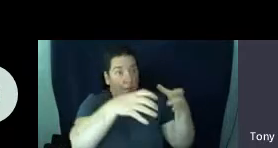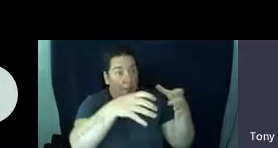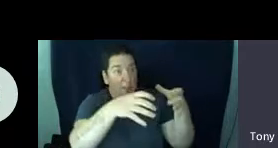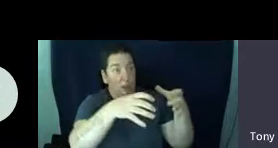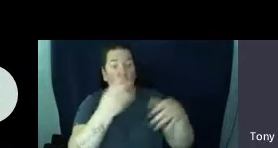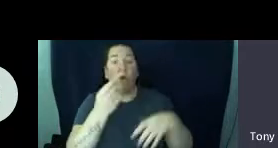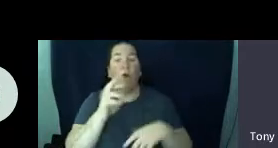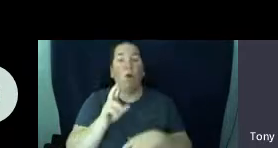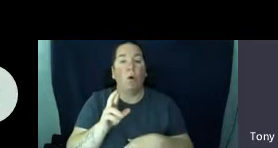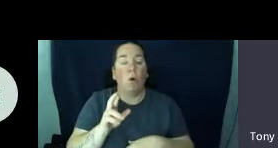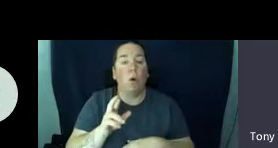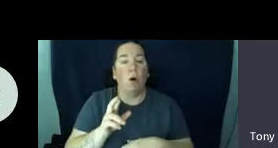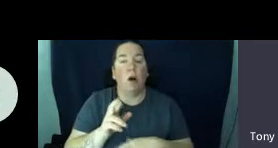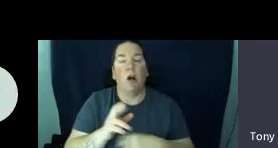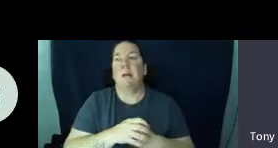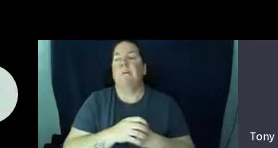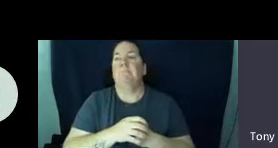if